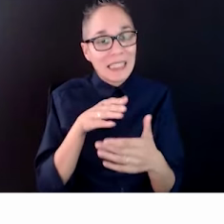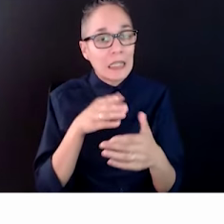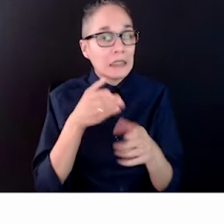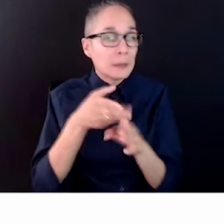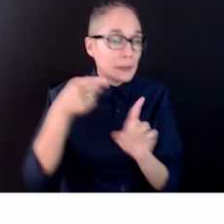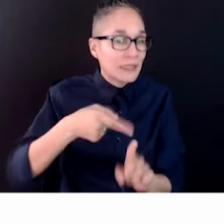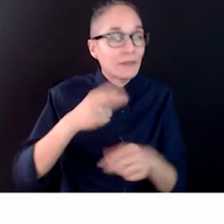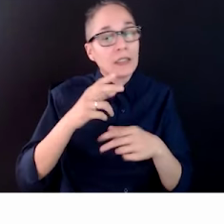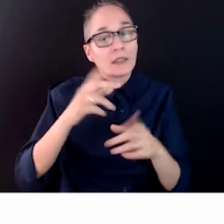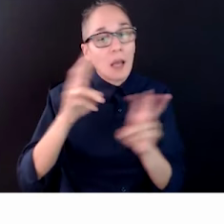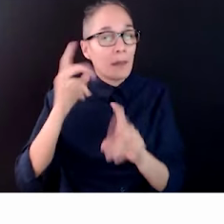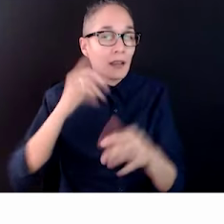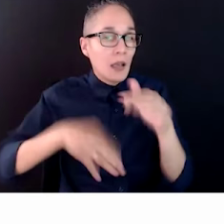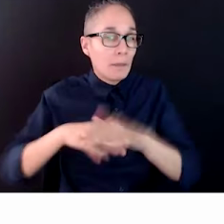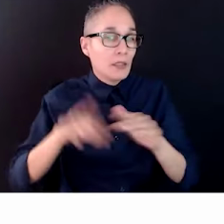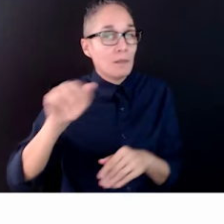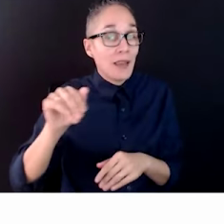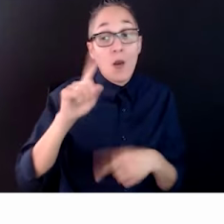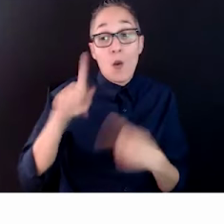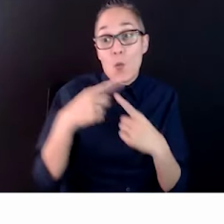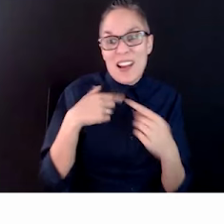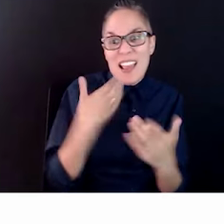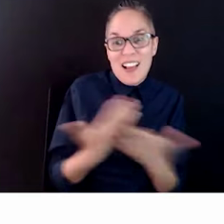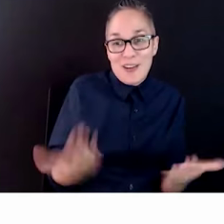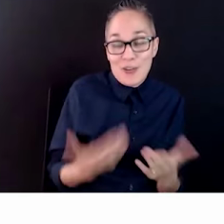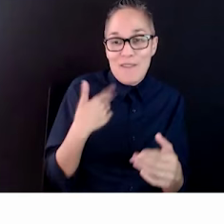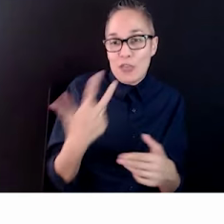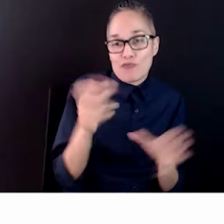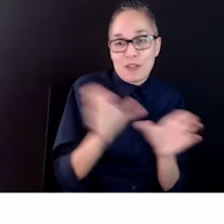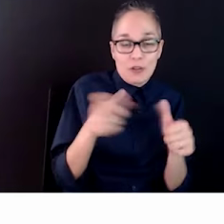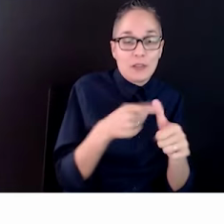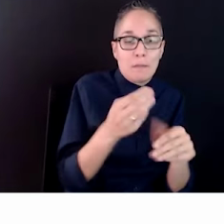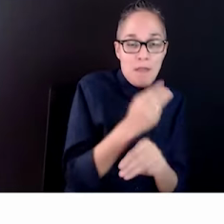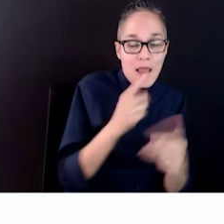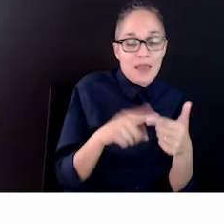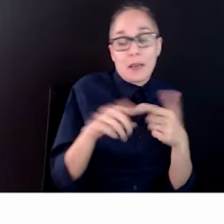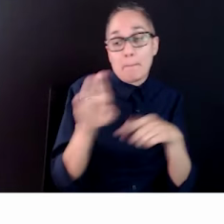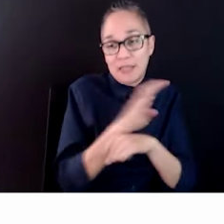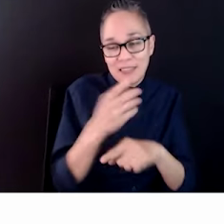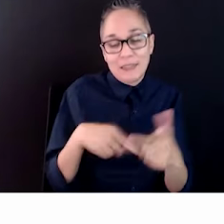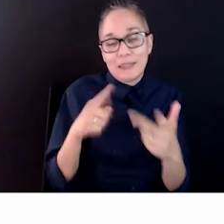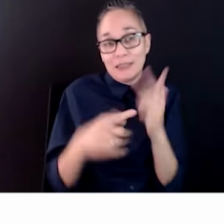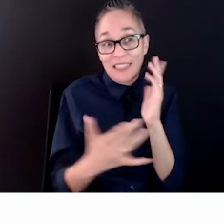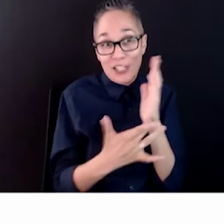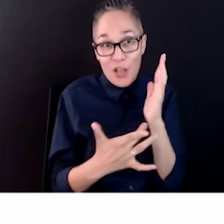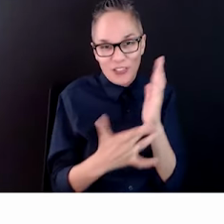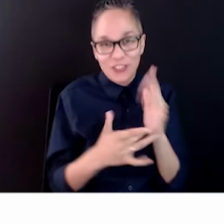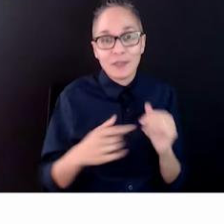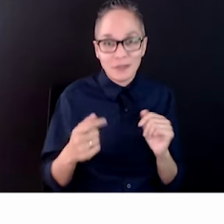came out of school, I had 3 credentials to be an educator. One was math, one was business, one was technology. So I